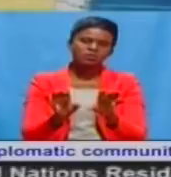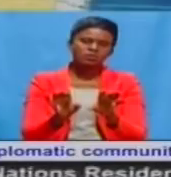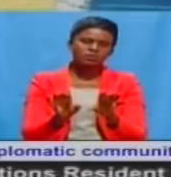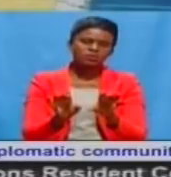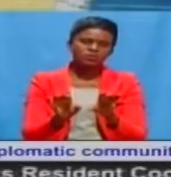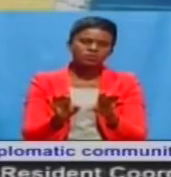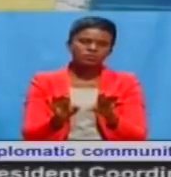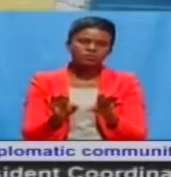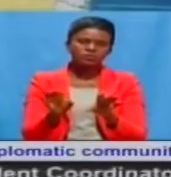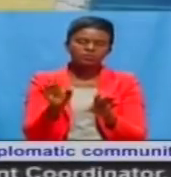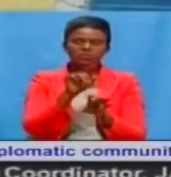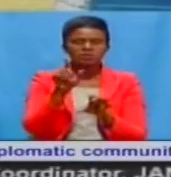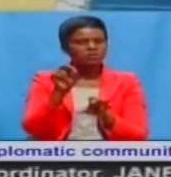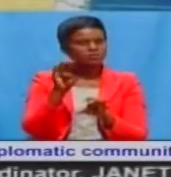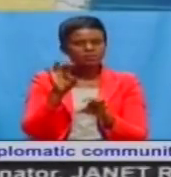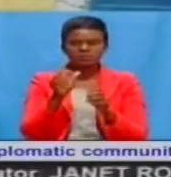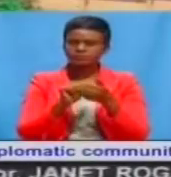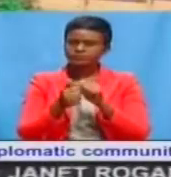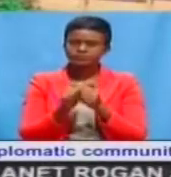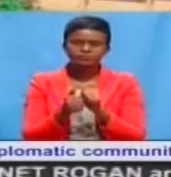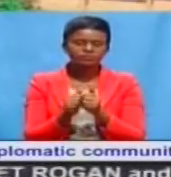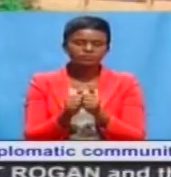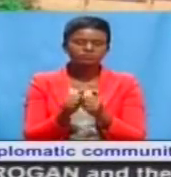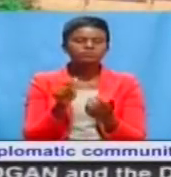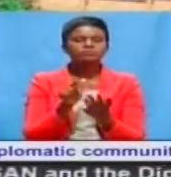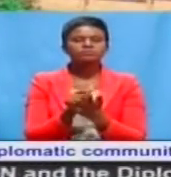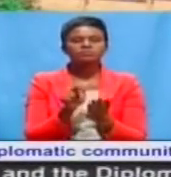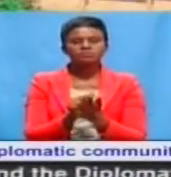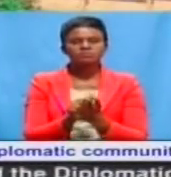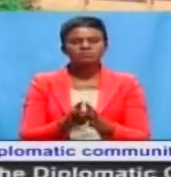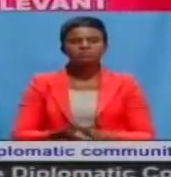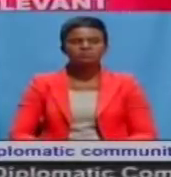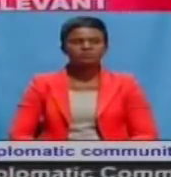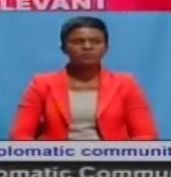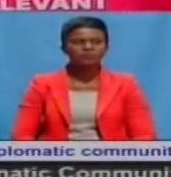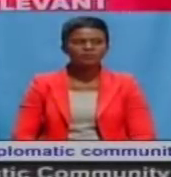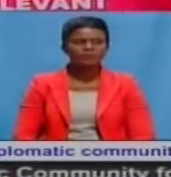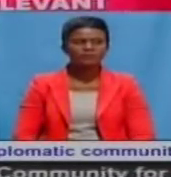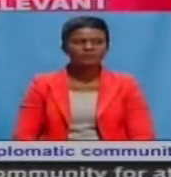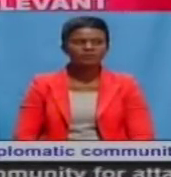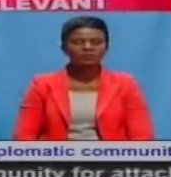Joy Siatubi, ZNBC Sport, Lusaka.